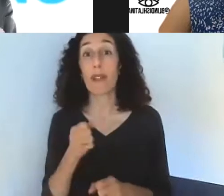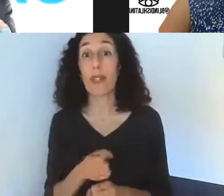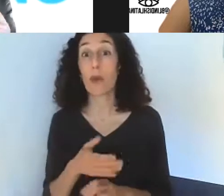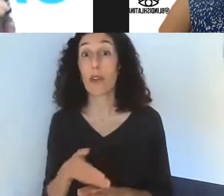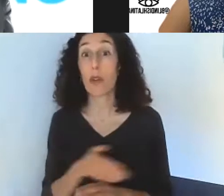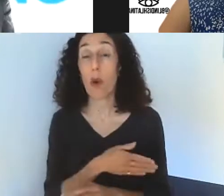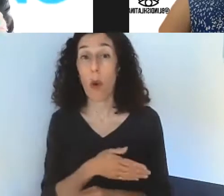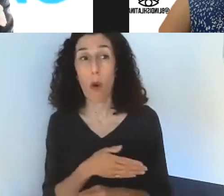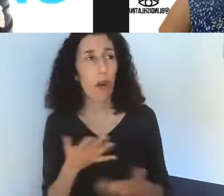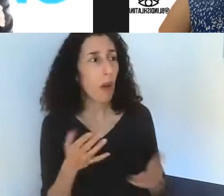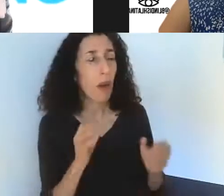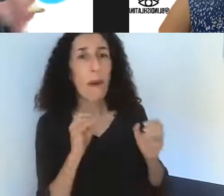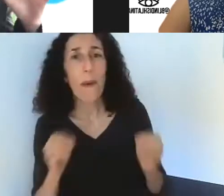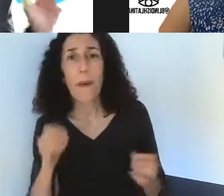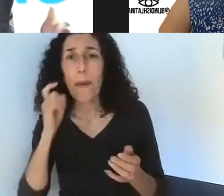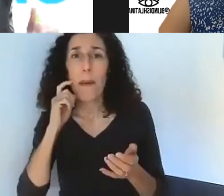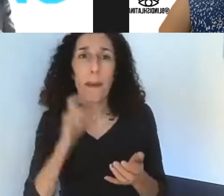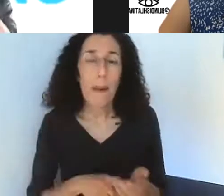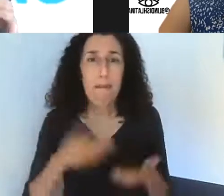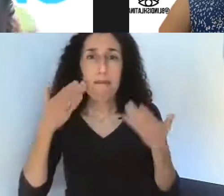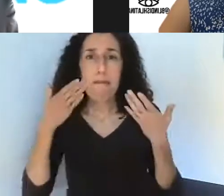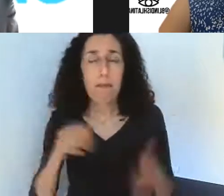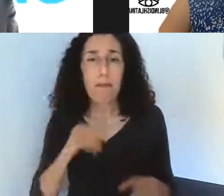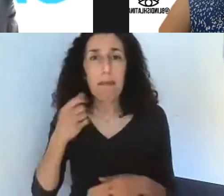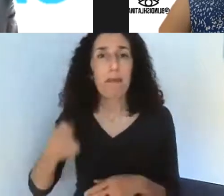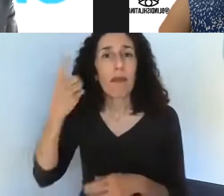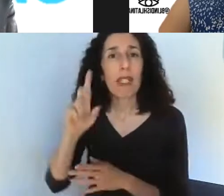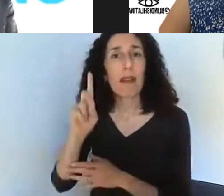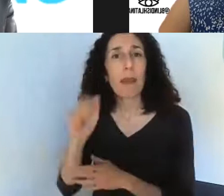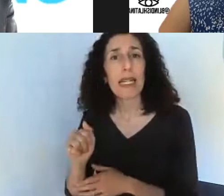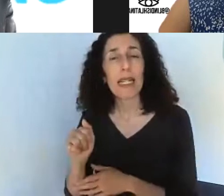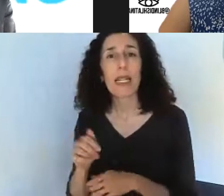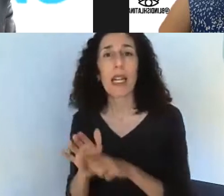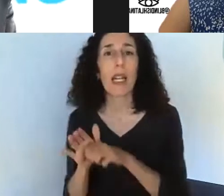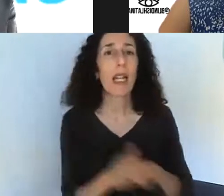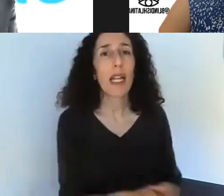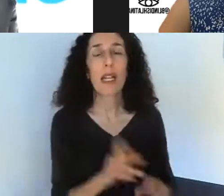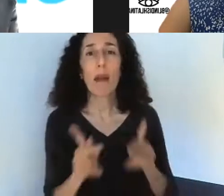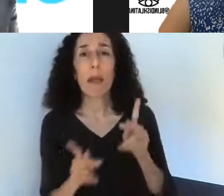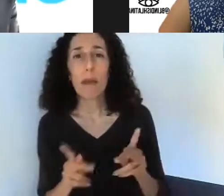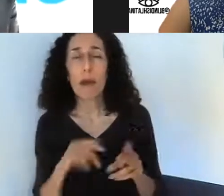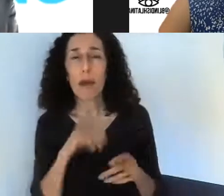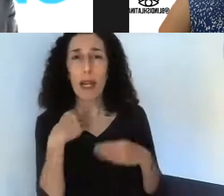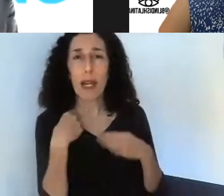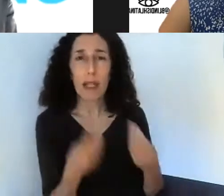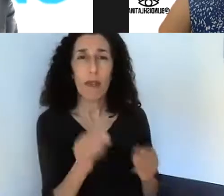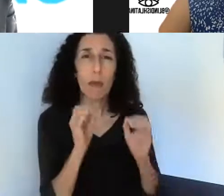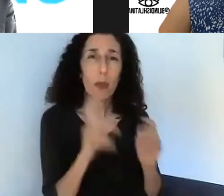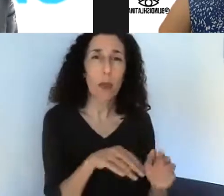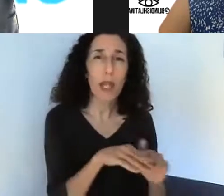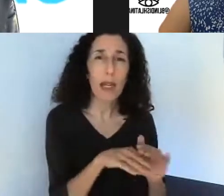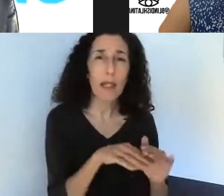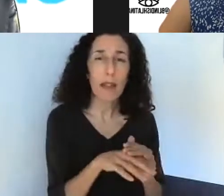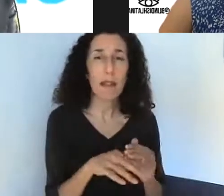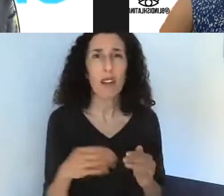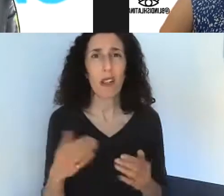there have been tremendous strides made in terms of medical care. During the